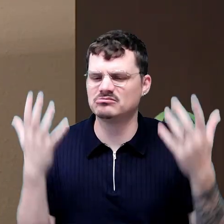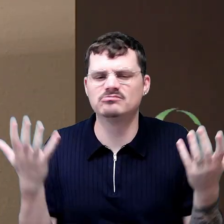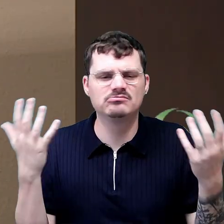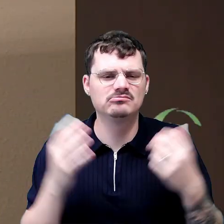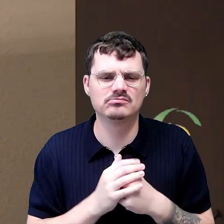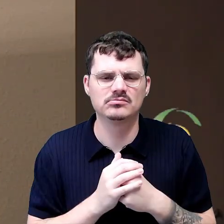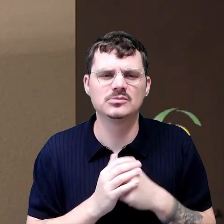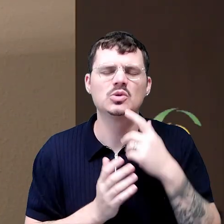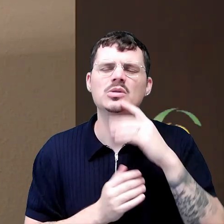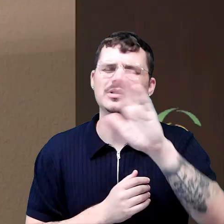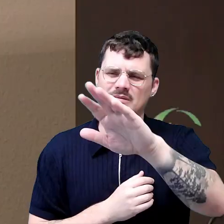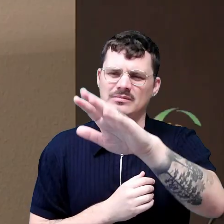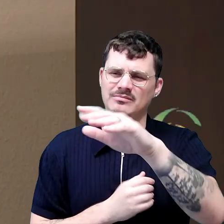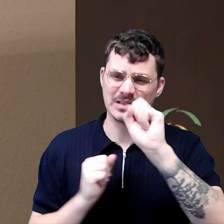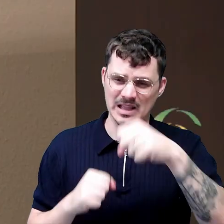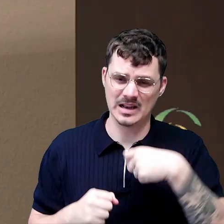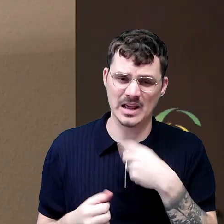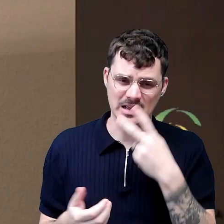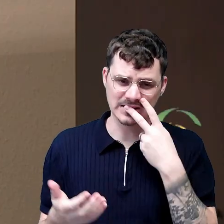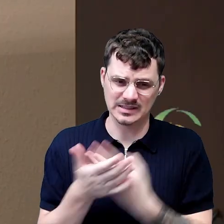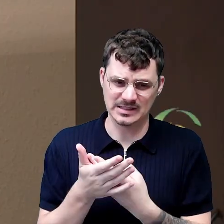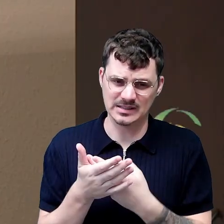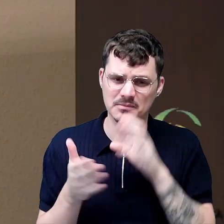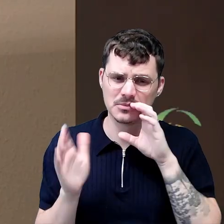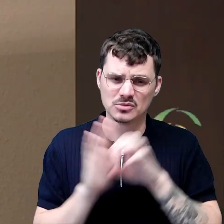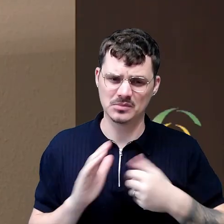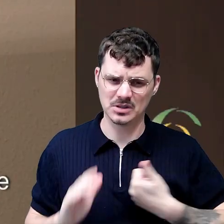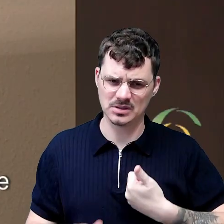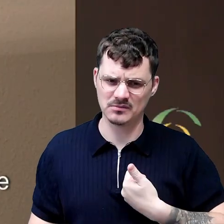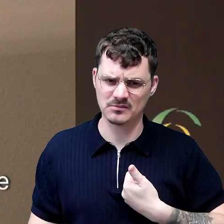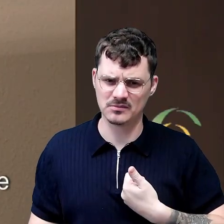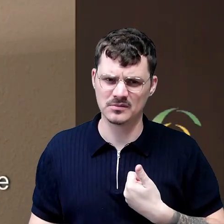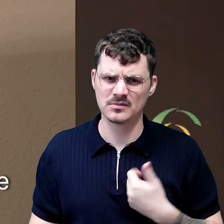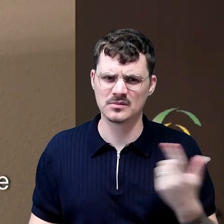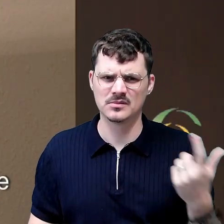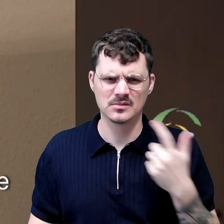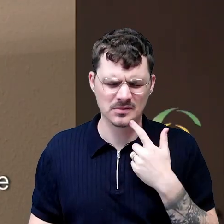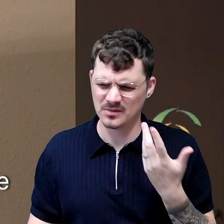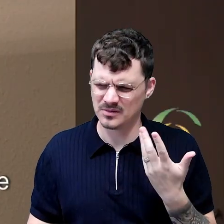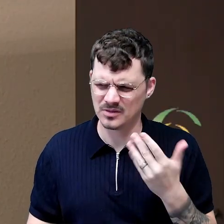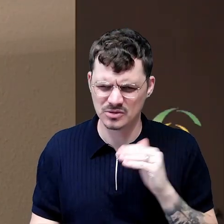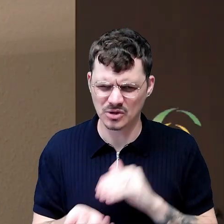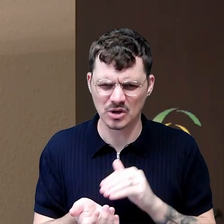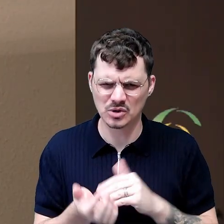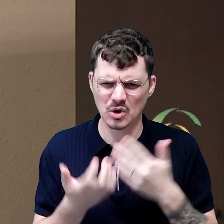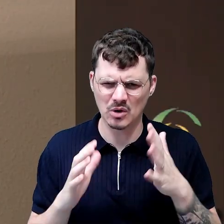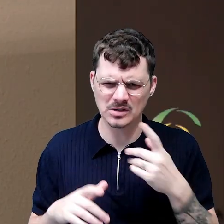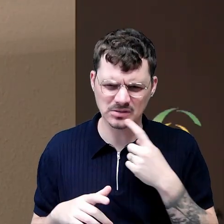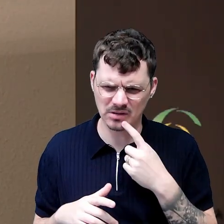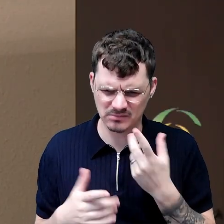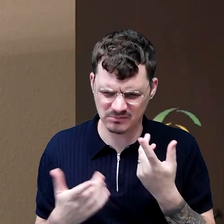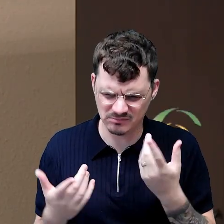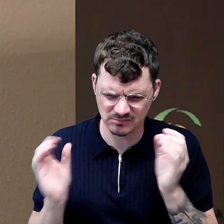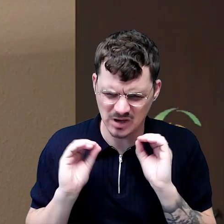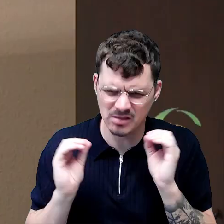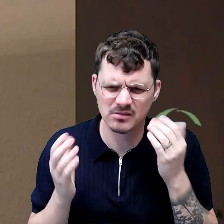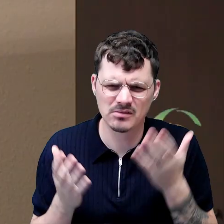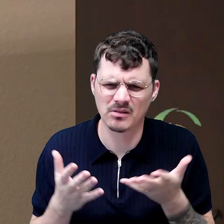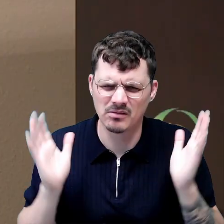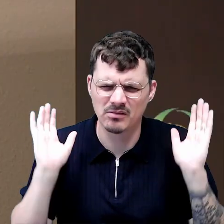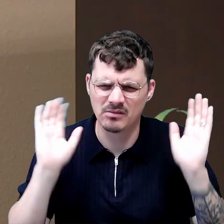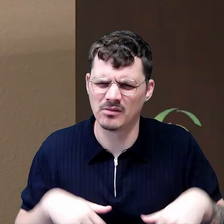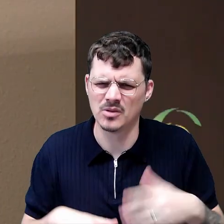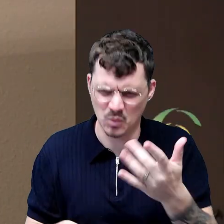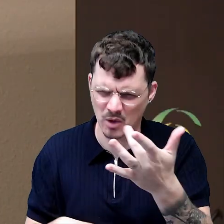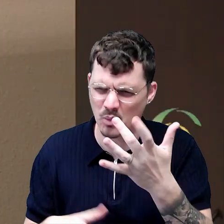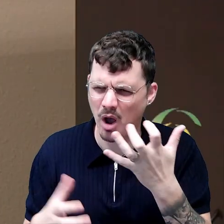I said, well, I'd like to see the actual reports from the radiologist. And they're saying, well, he said they were unremarkable. So what do